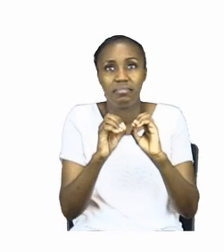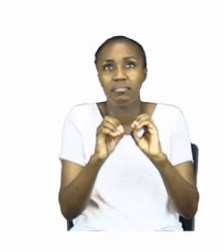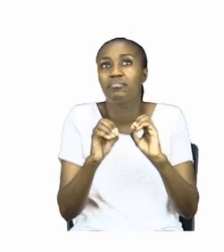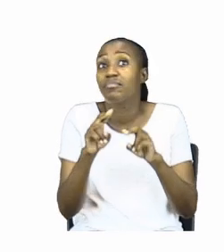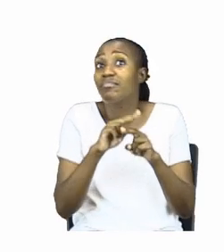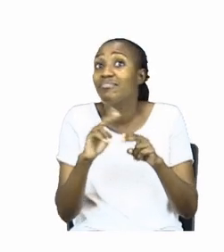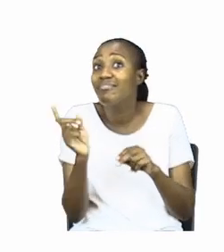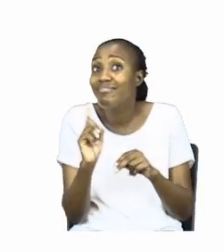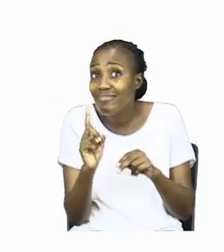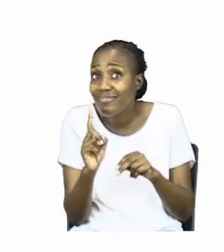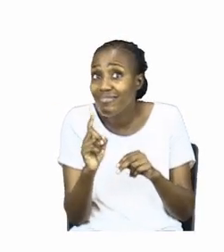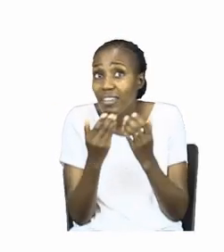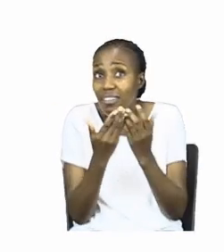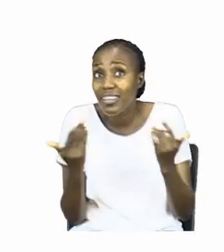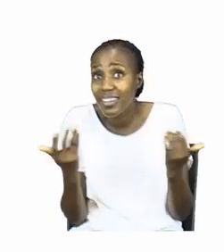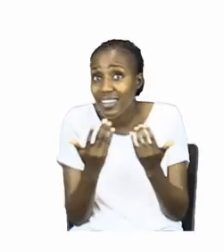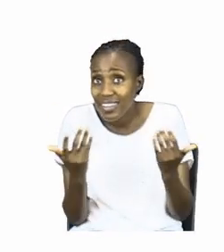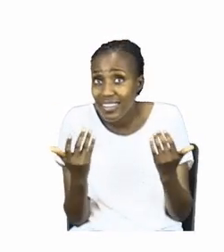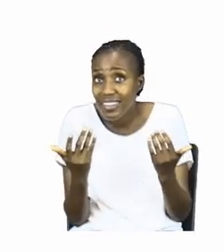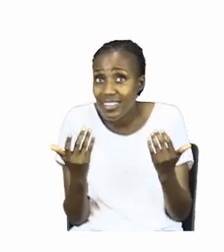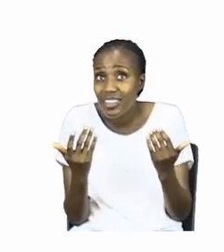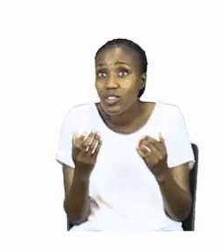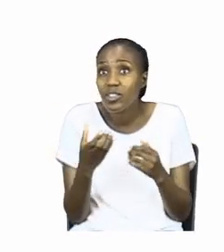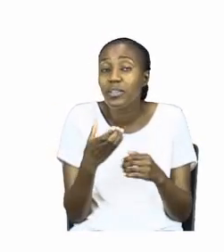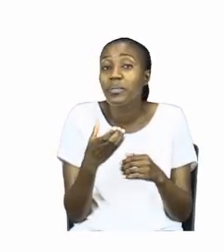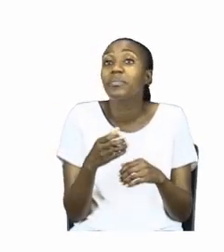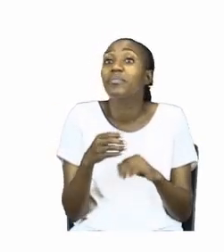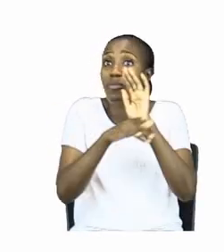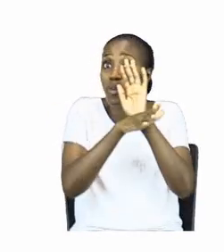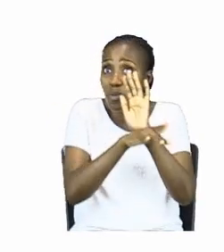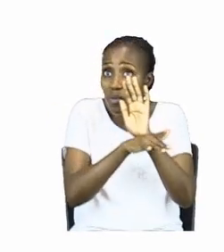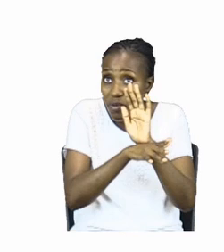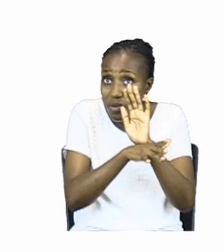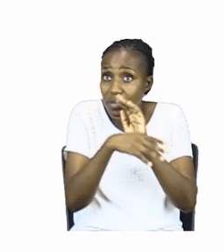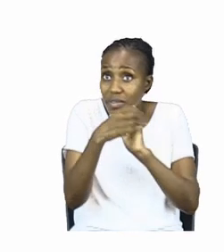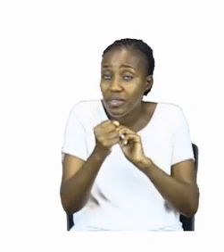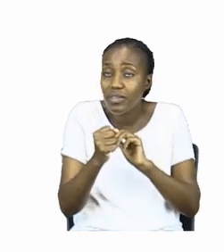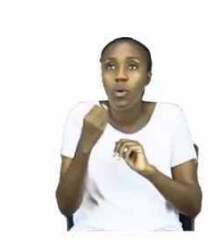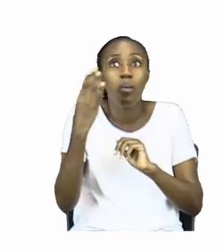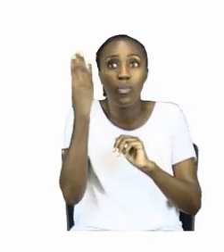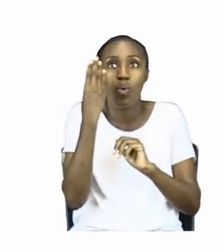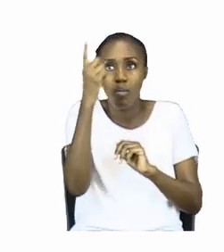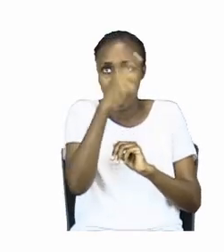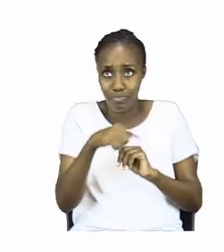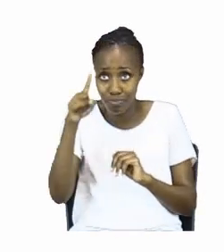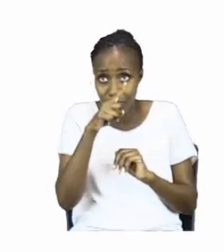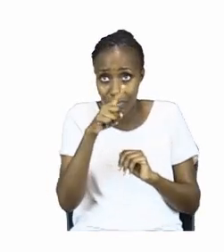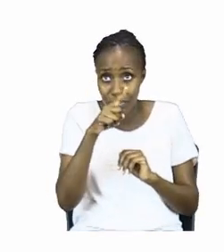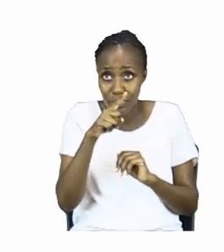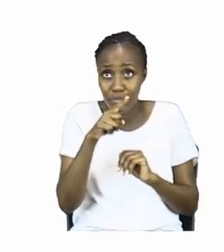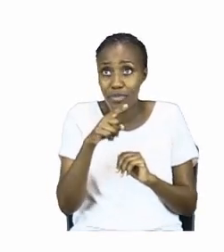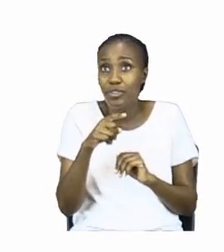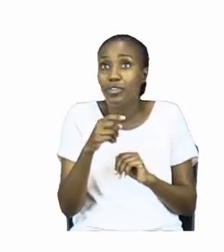trees which bear fruits must be circled with a blue crayon, and all the trees which are used just